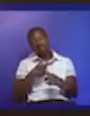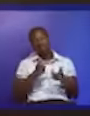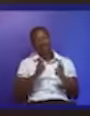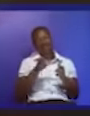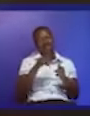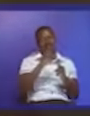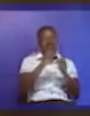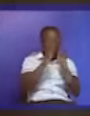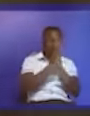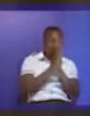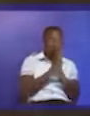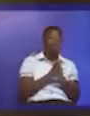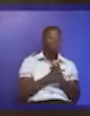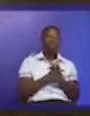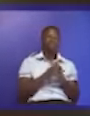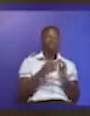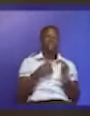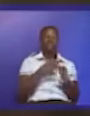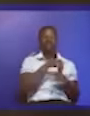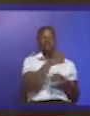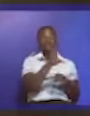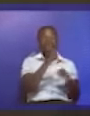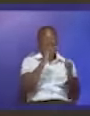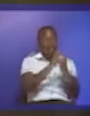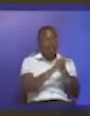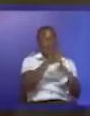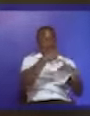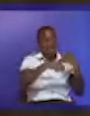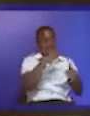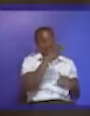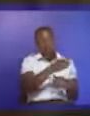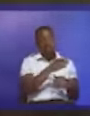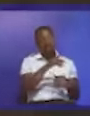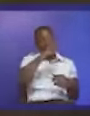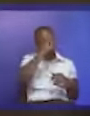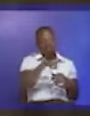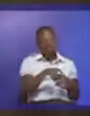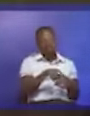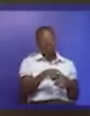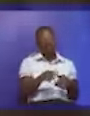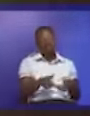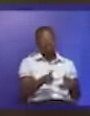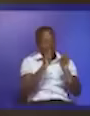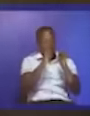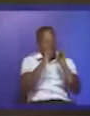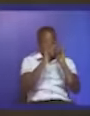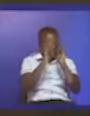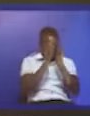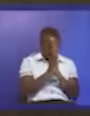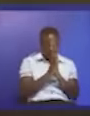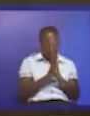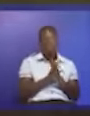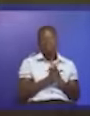them pray. Is any marriage afflicted? Let them pray.